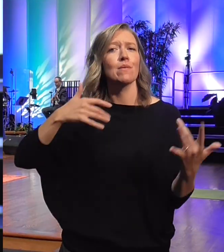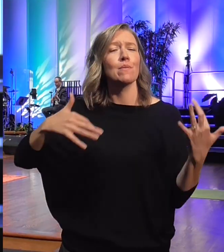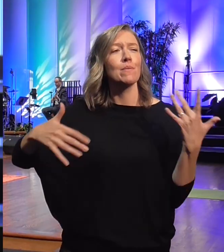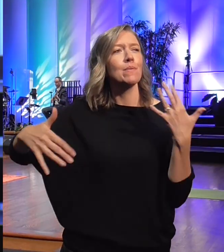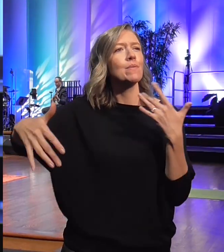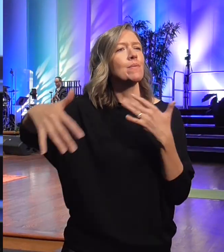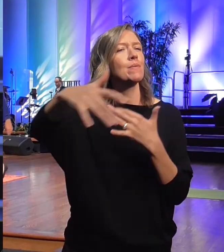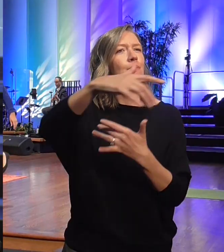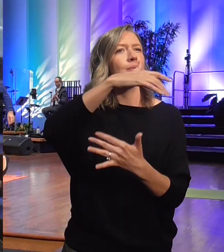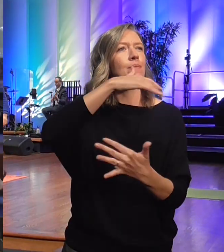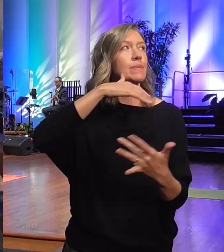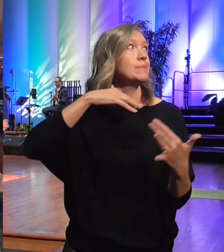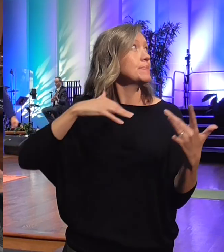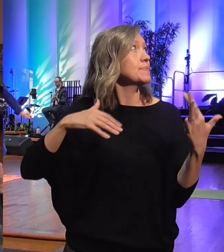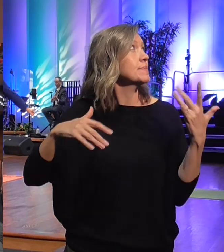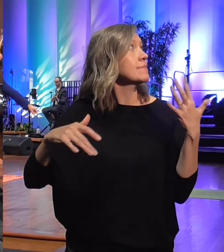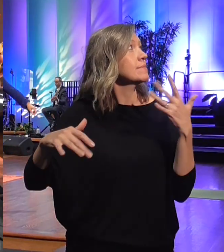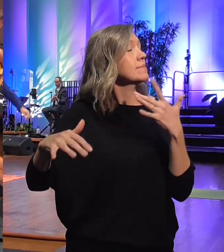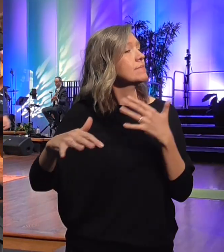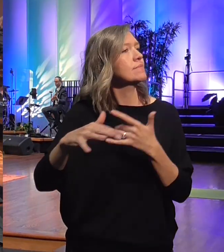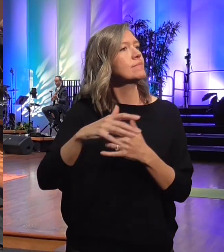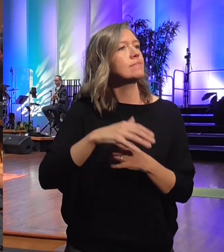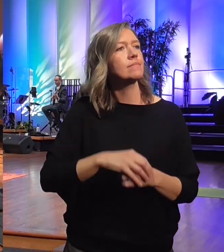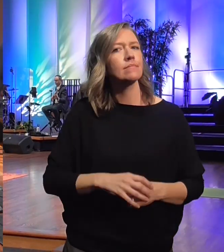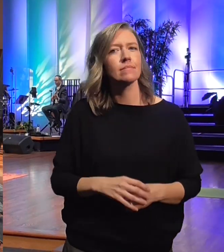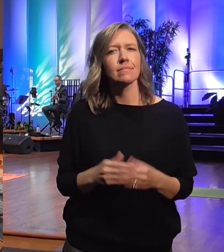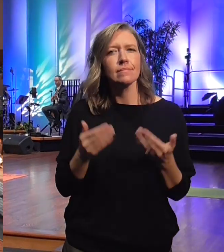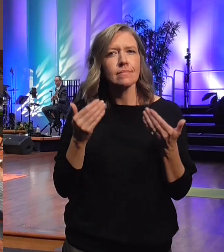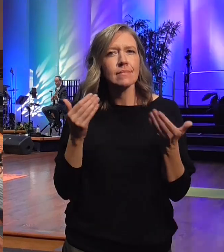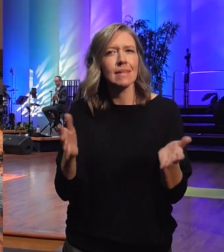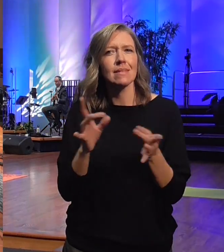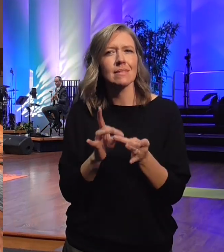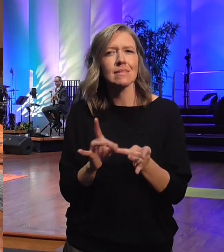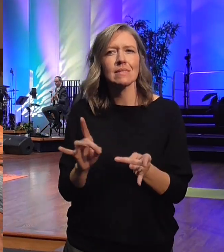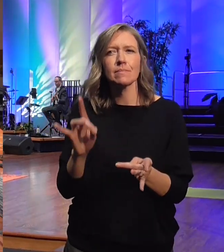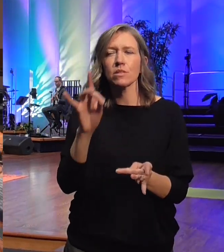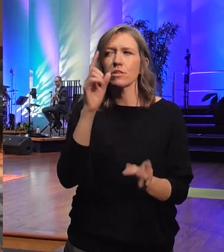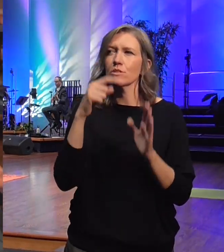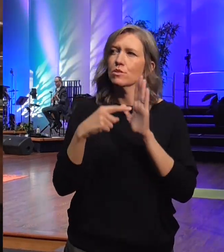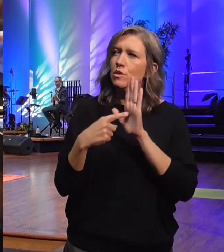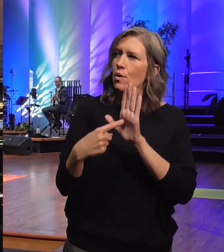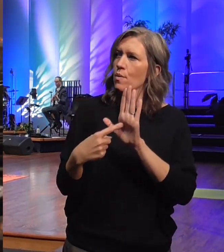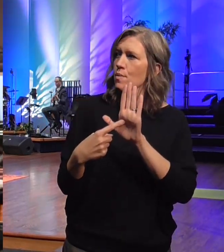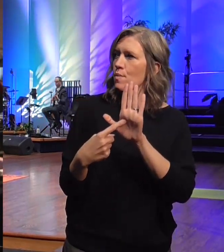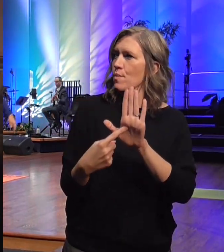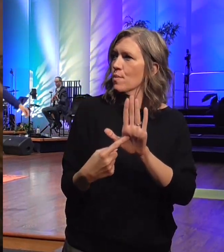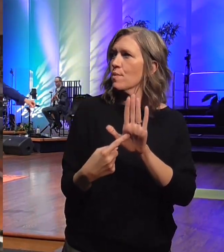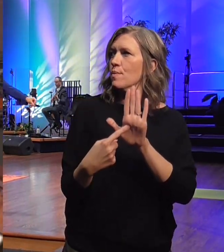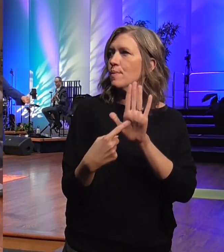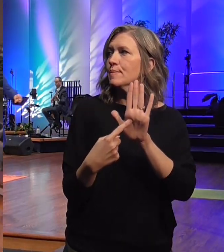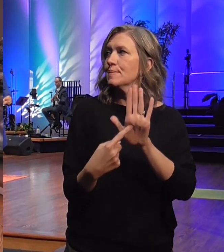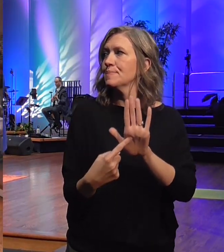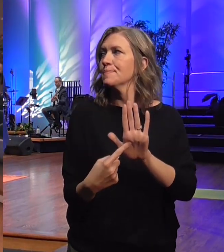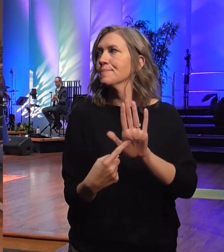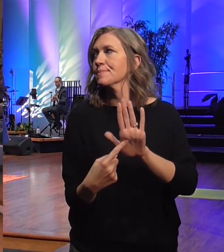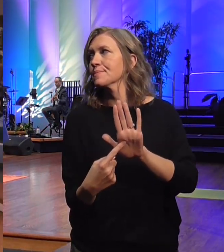oh, oh, oh. And let the spirit show, oh, oh, oh.